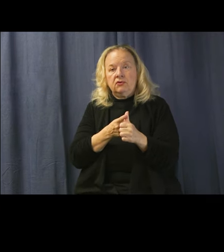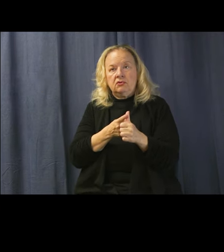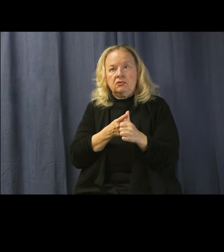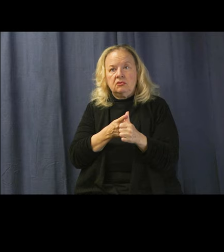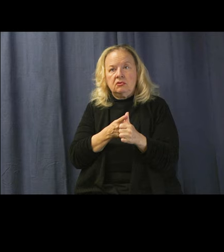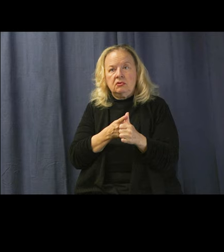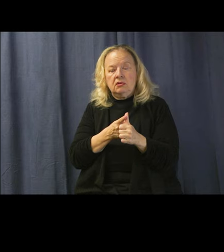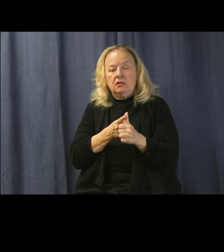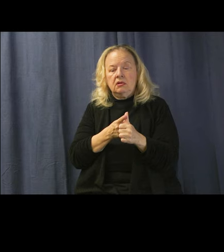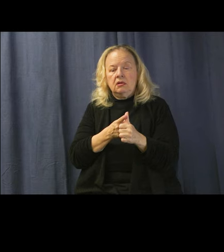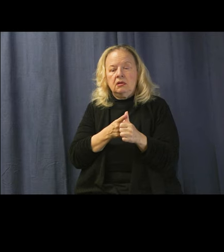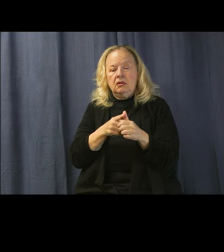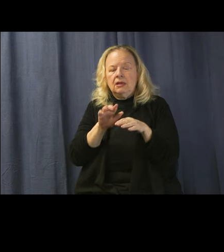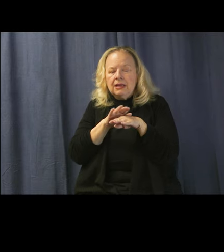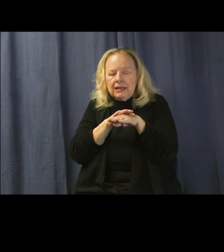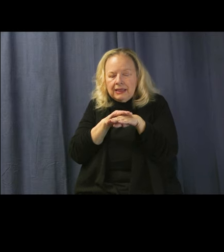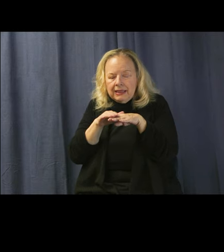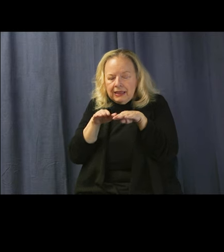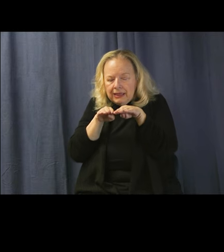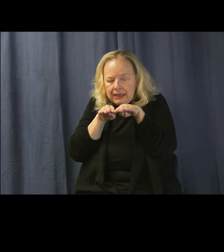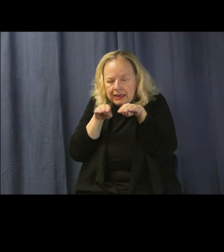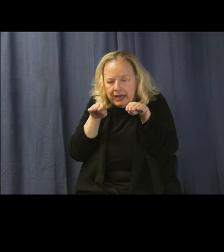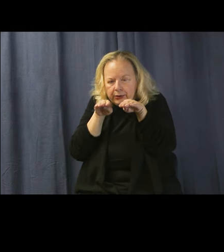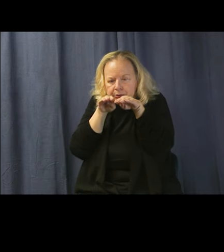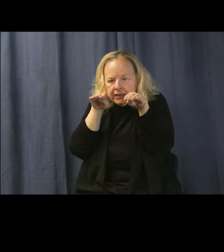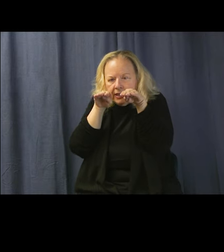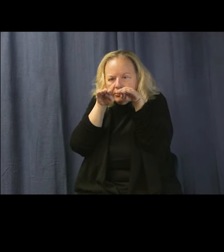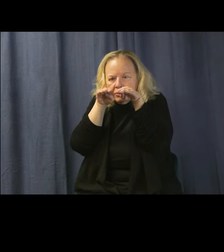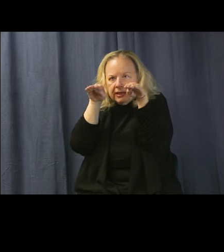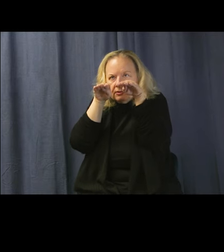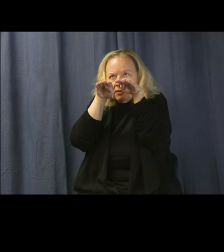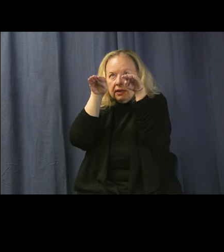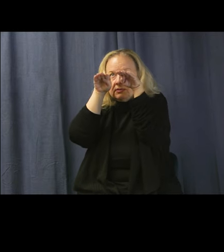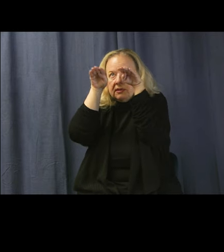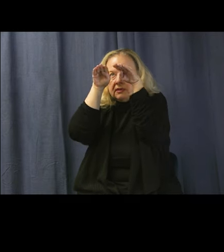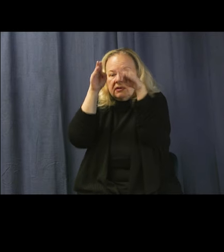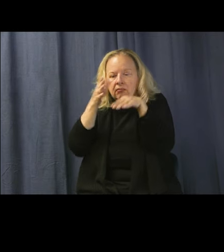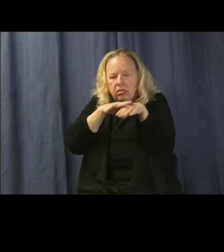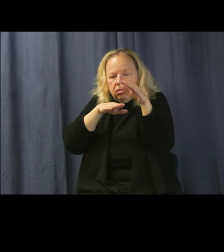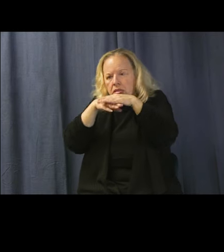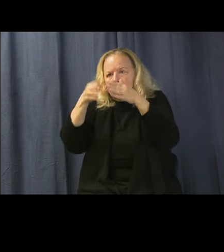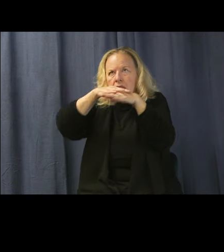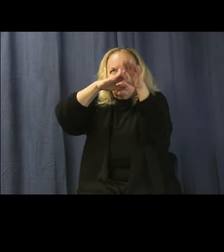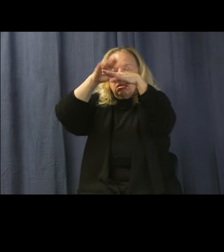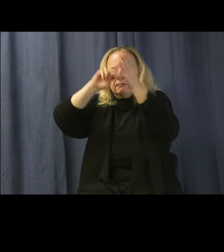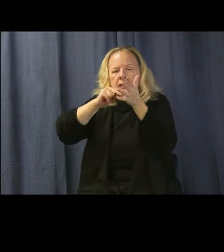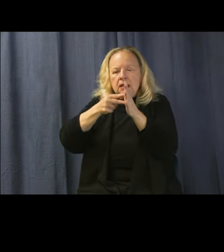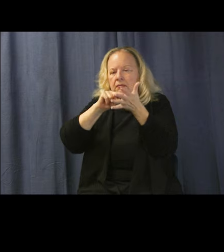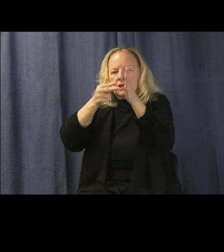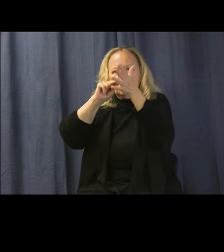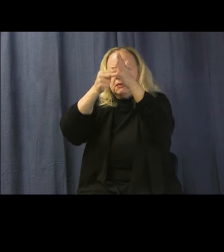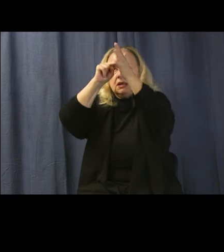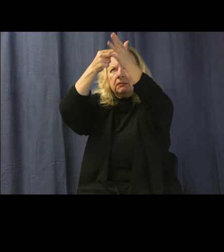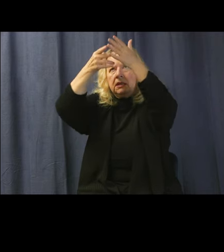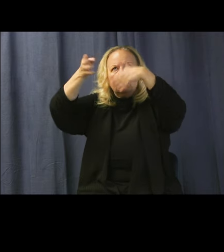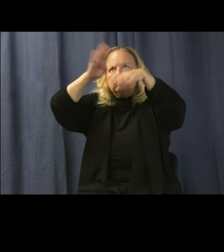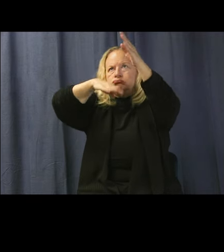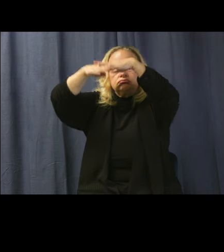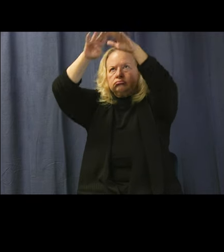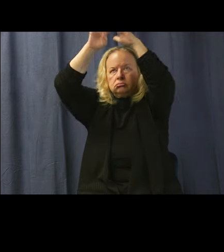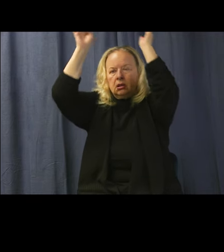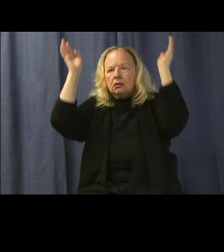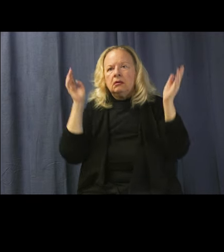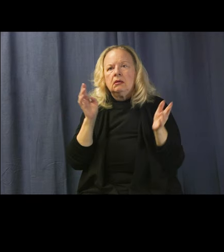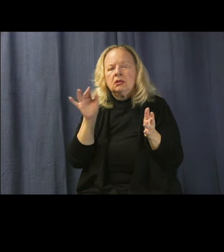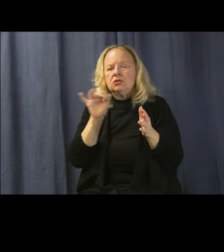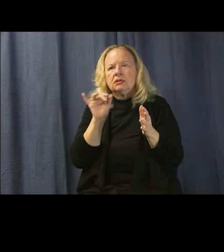first layer of meaning. But there are like four different letters, which means